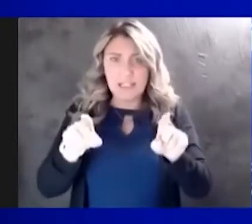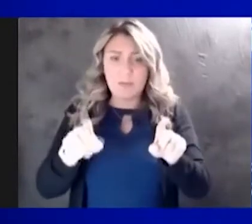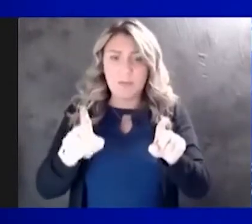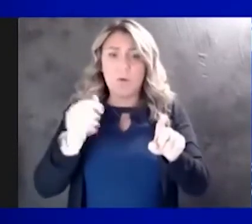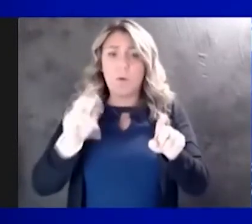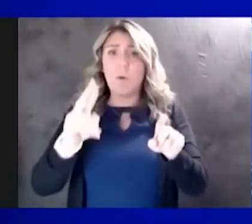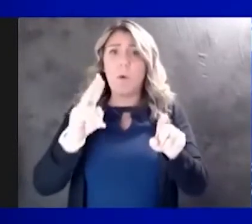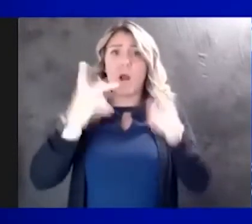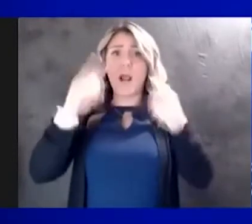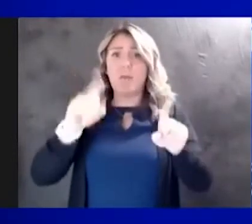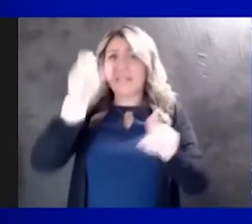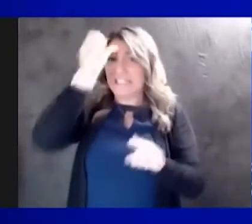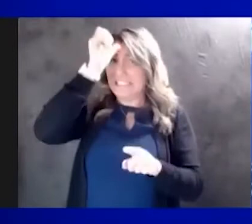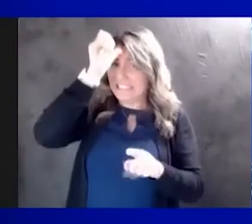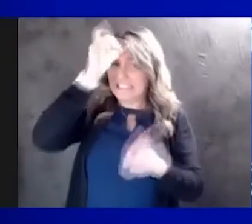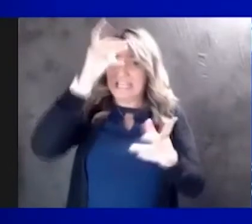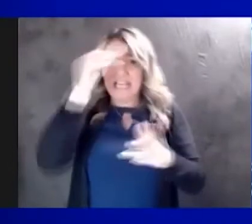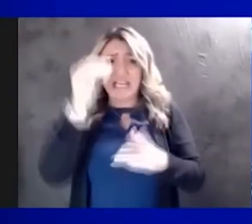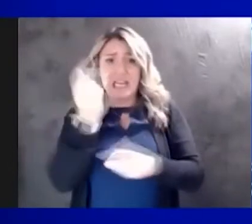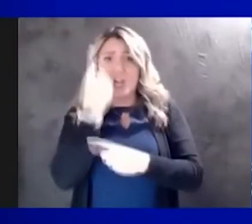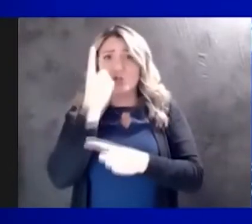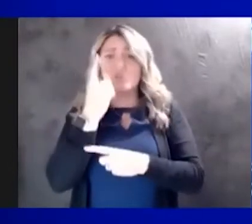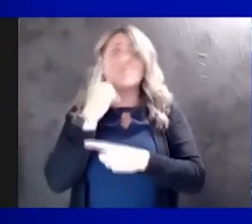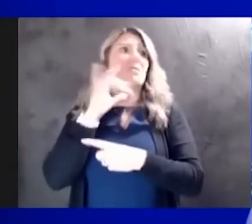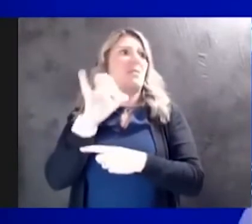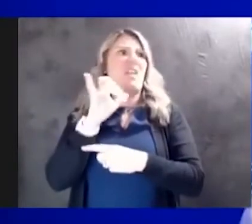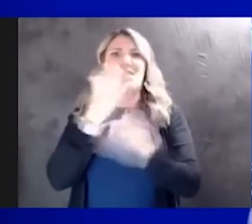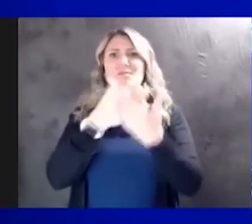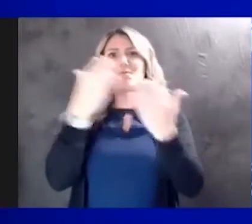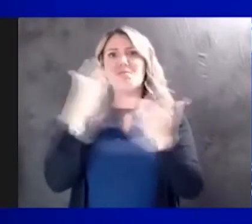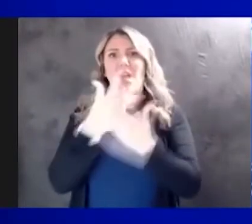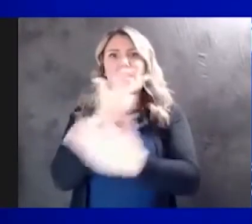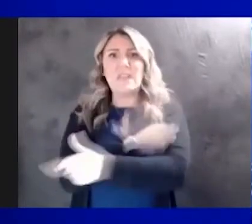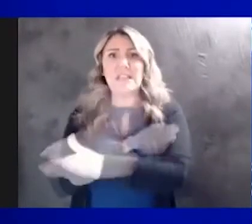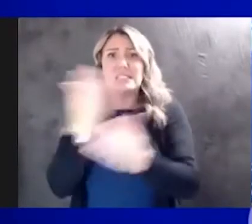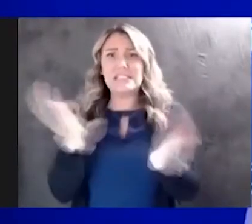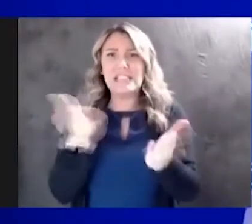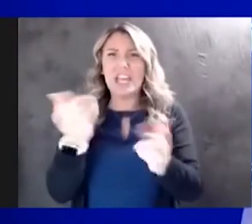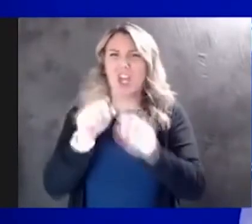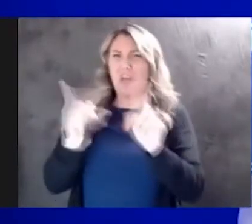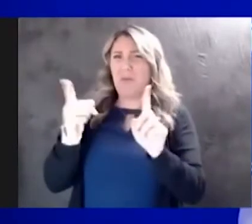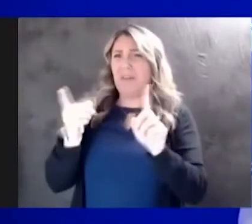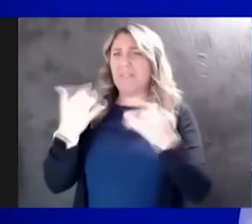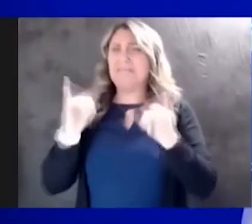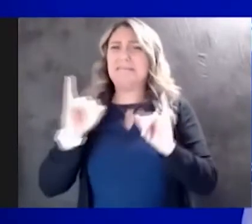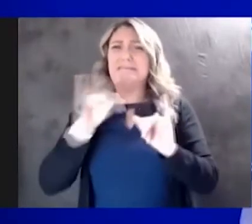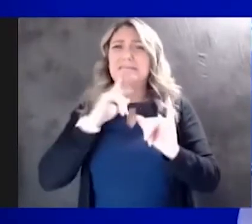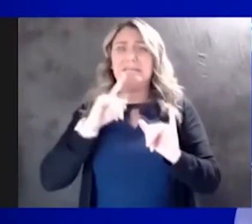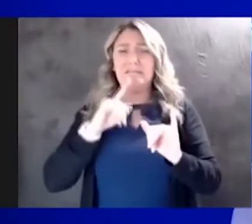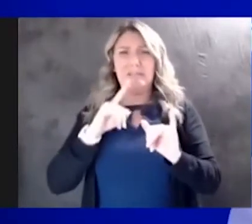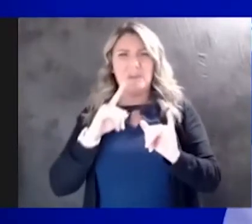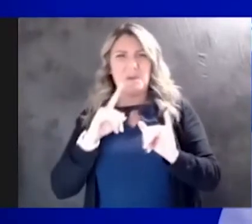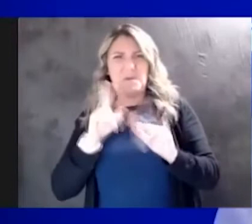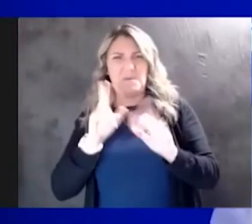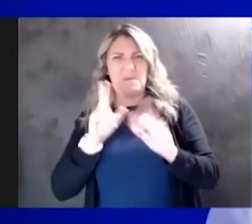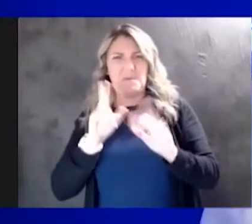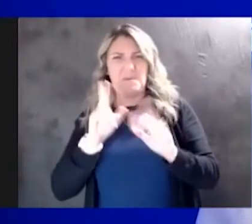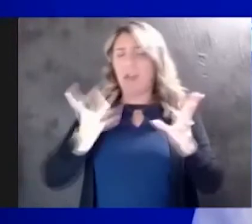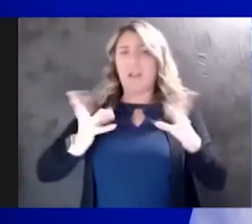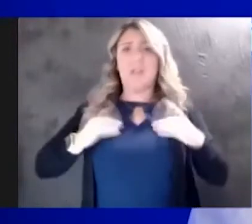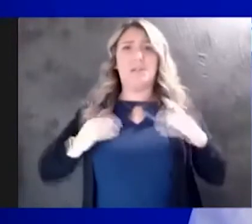India and understand the supply of vaccines that we have here, but there is still such a low uptake, there are people that would do anything they could